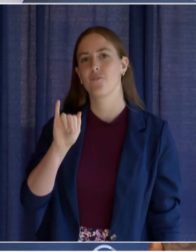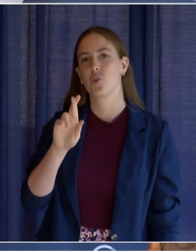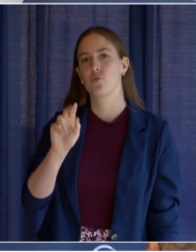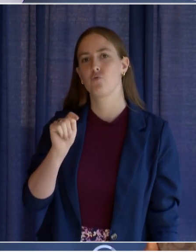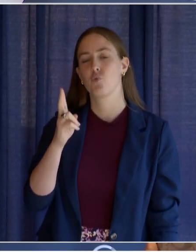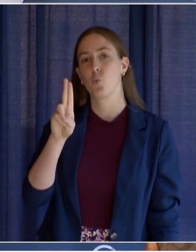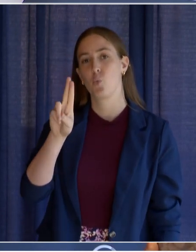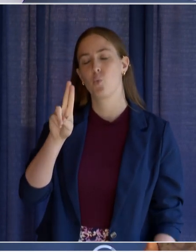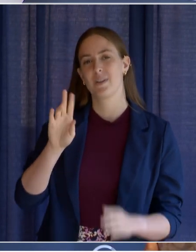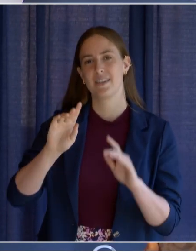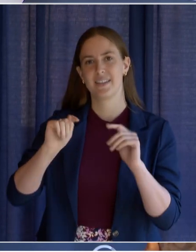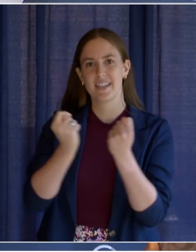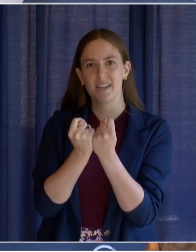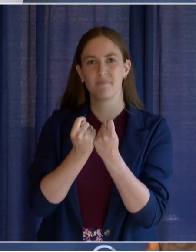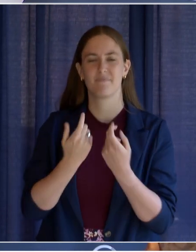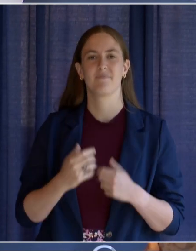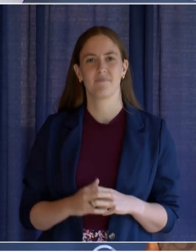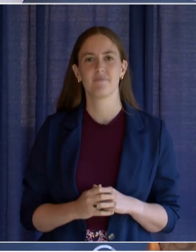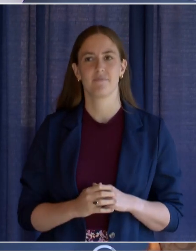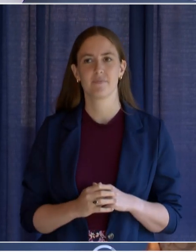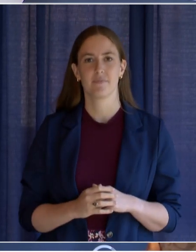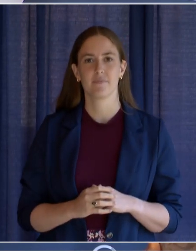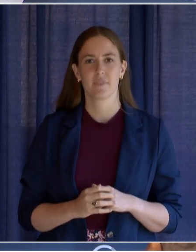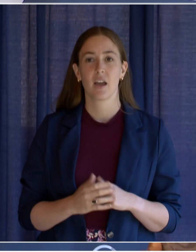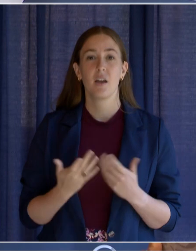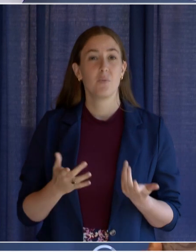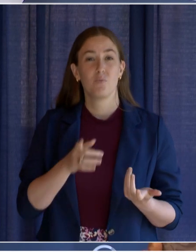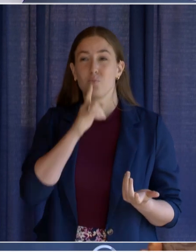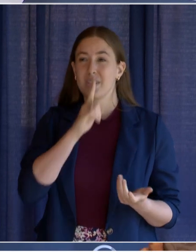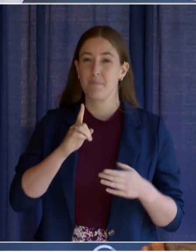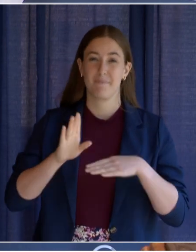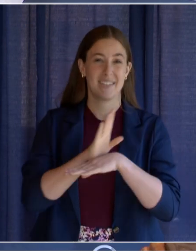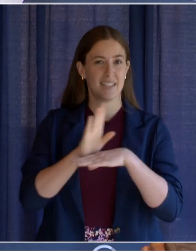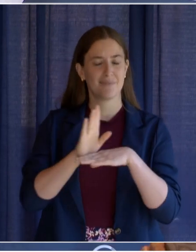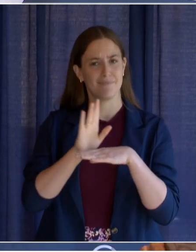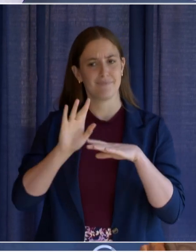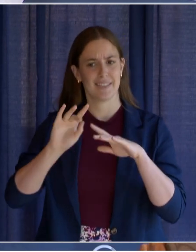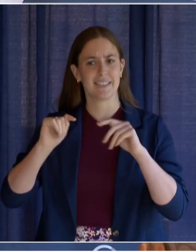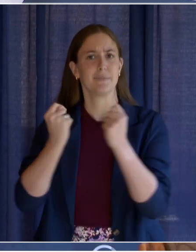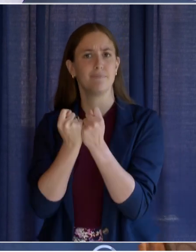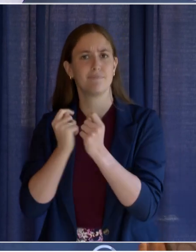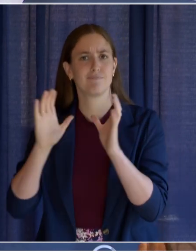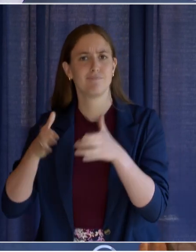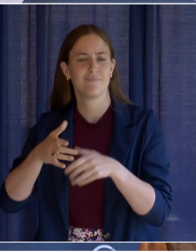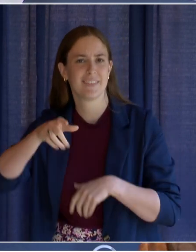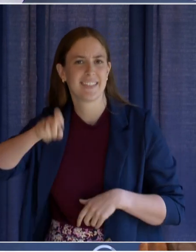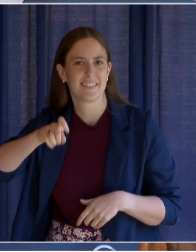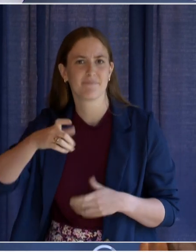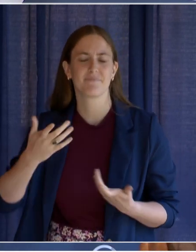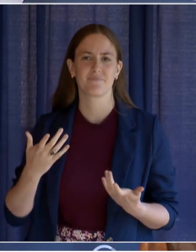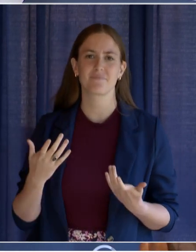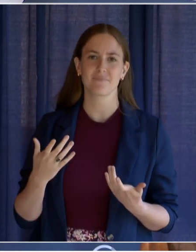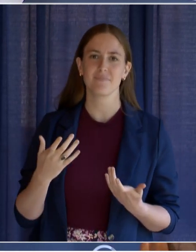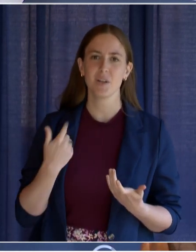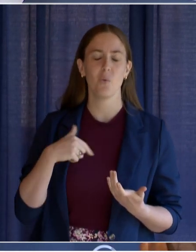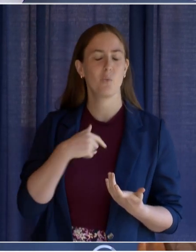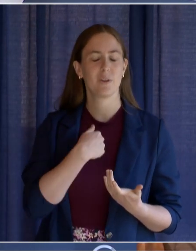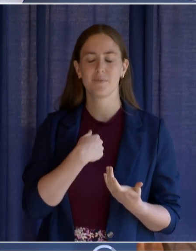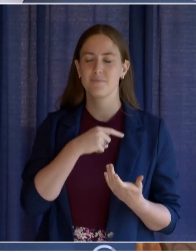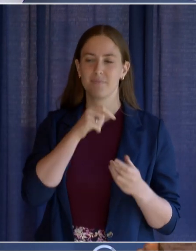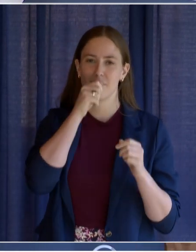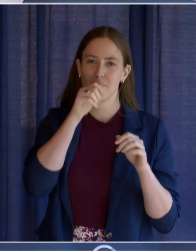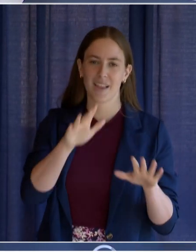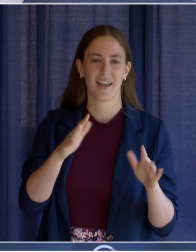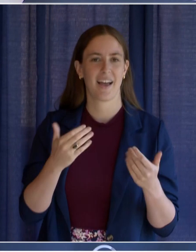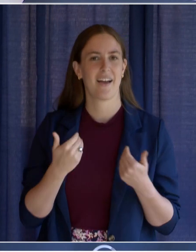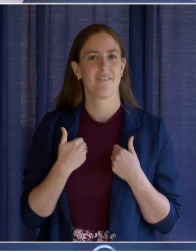great business is foundationally a team sport. And we are blessed with a team